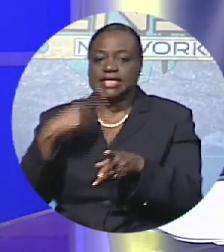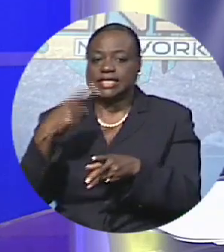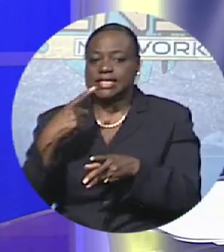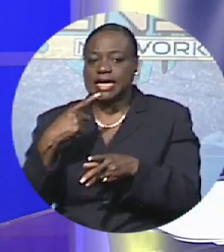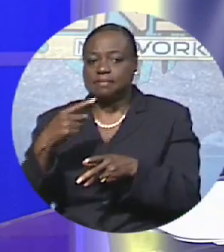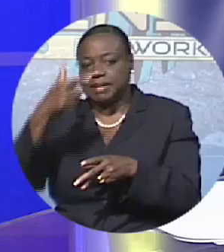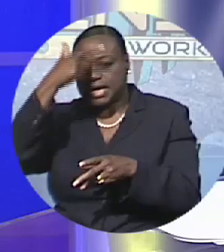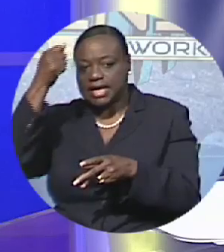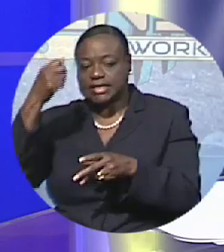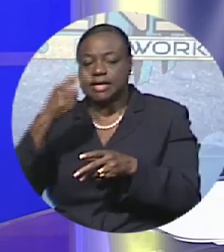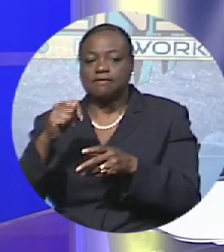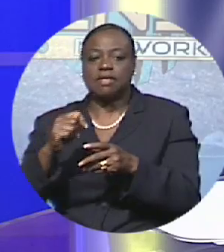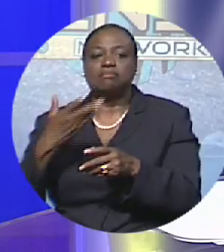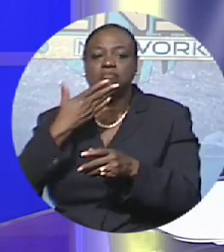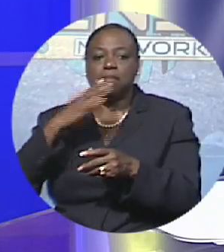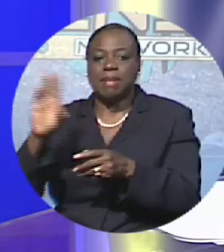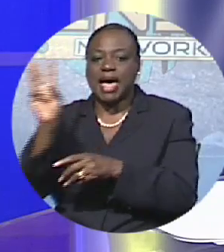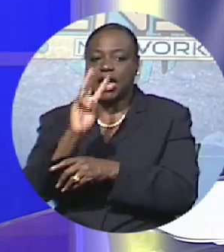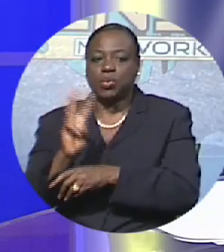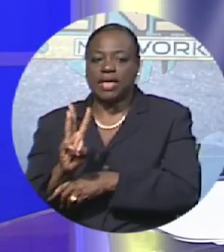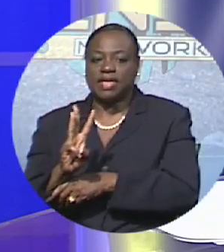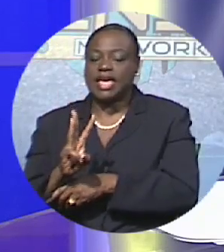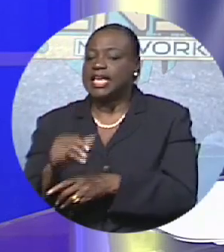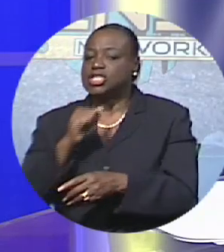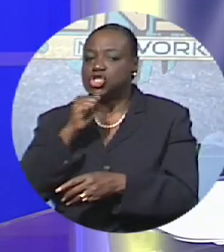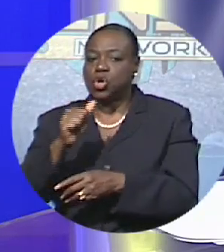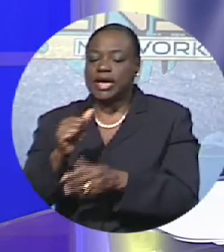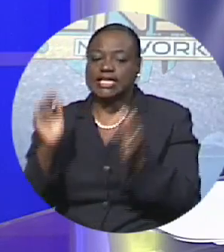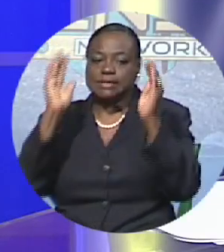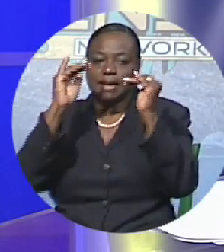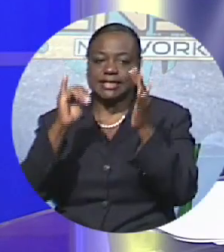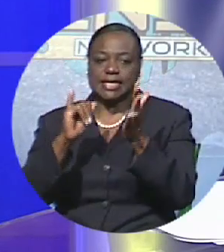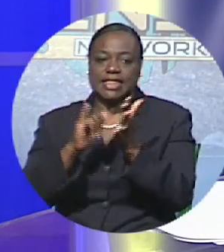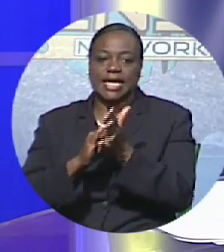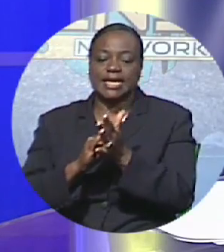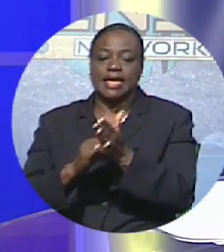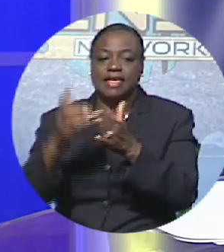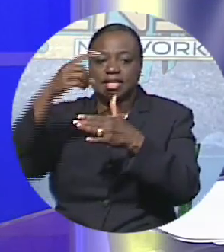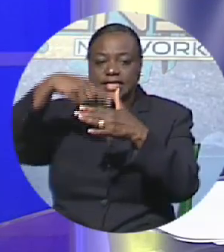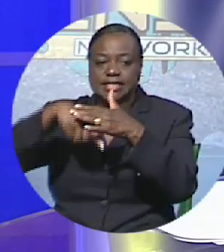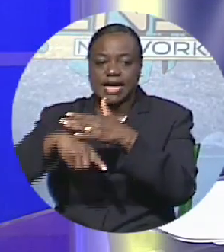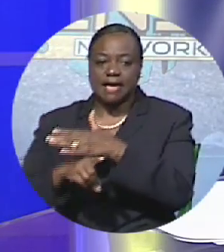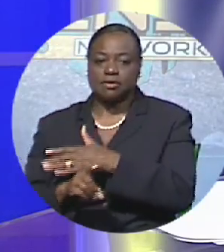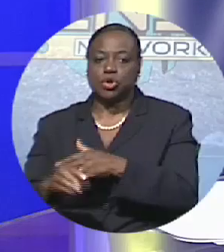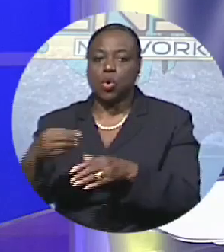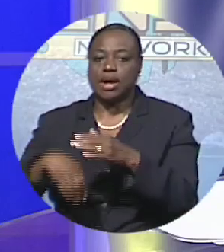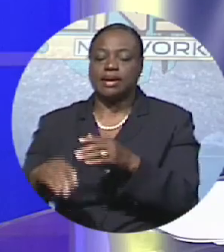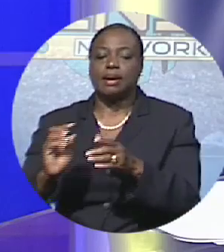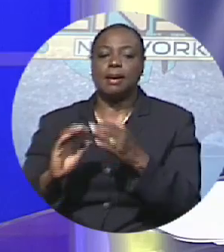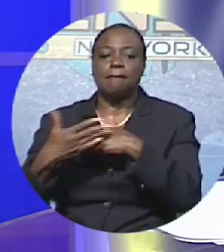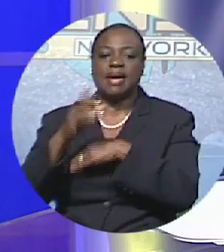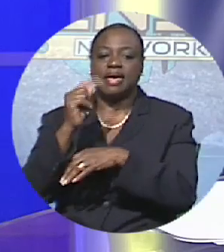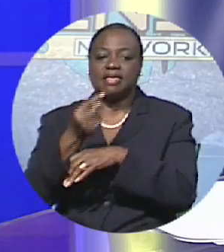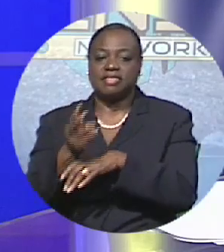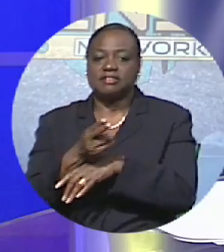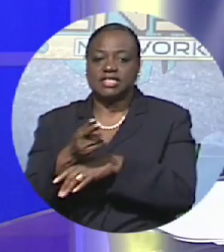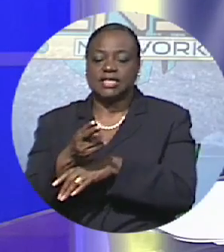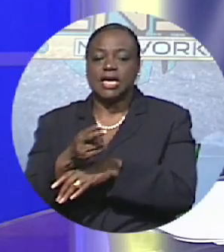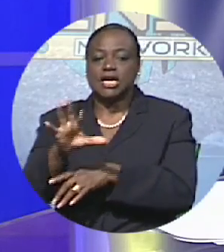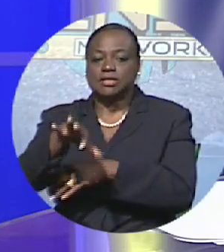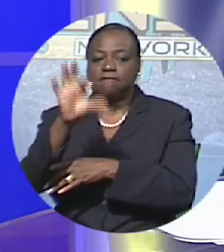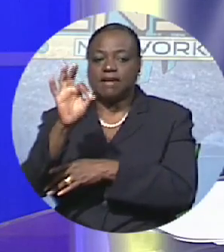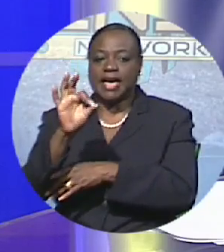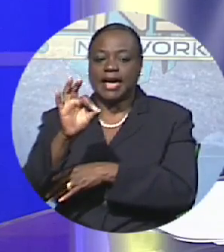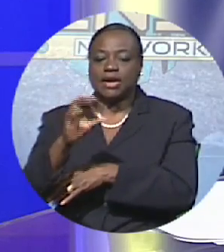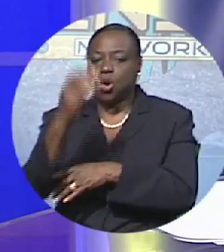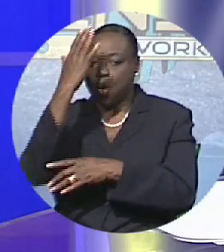weather conditions, it is not expected that divers can safely submerge before Tuesday to further investigate the source of the leak. While